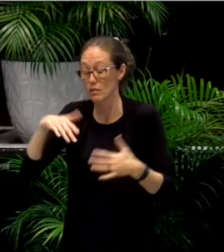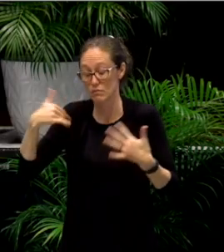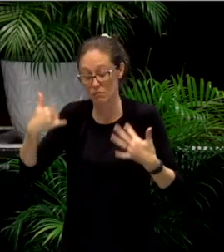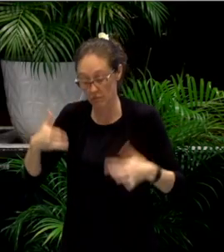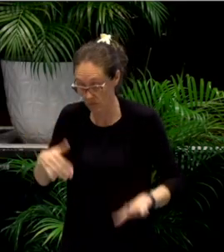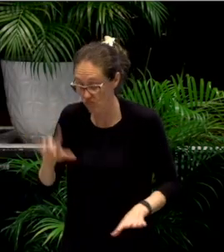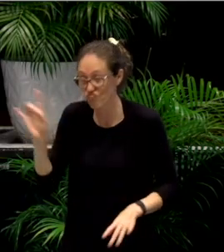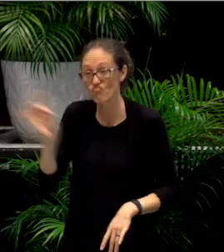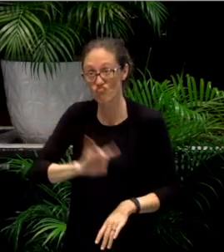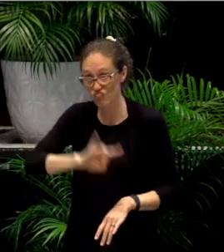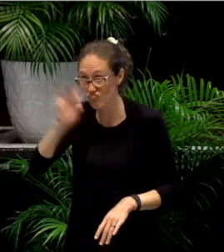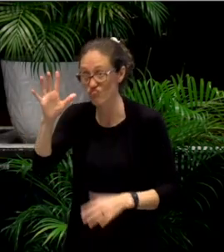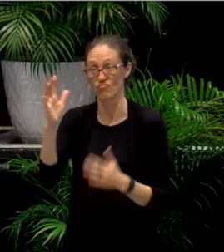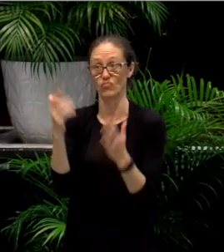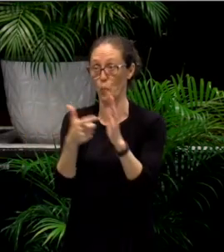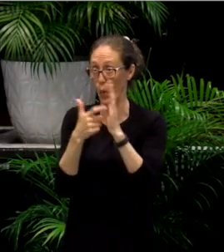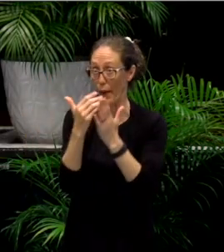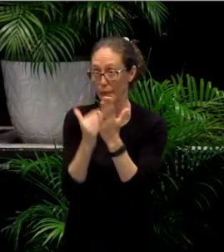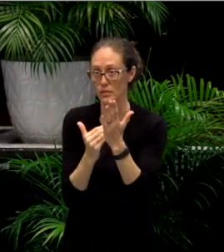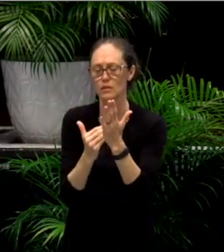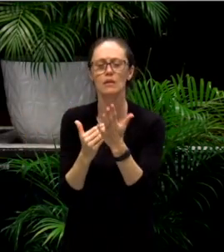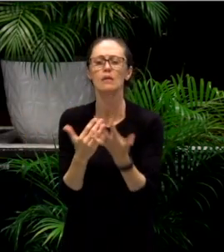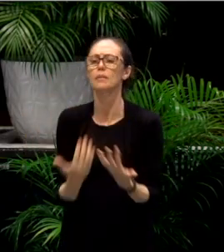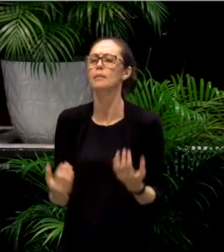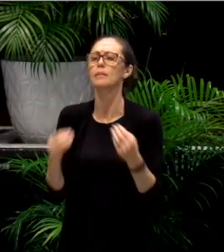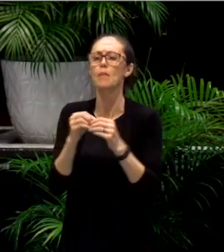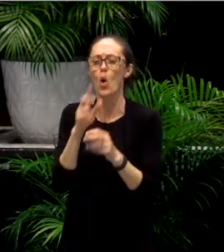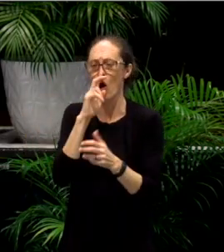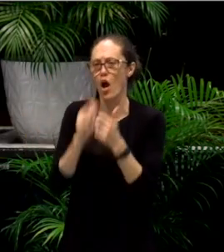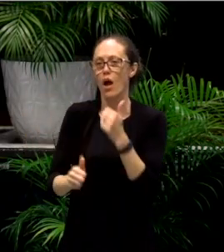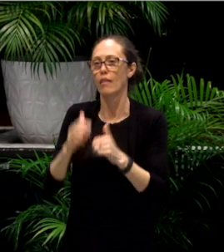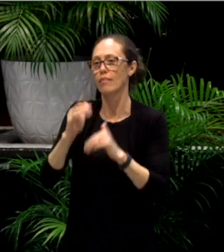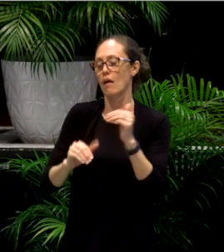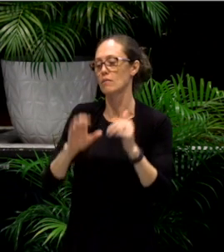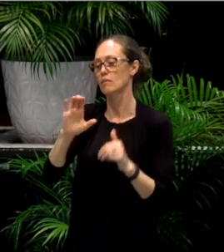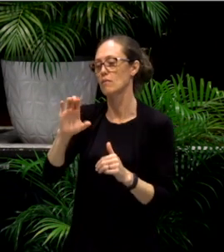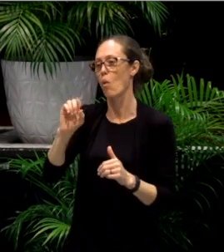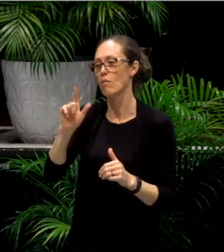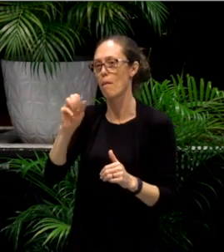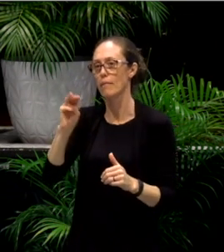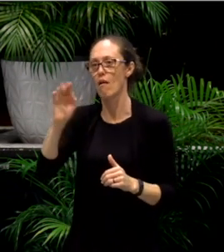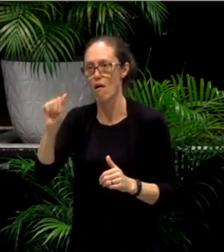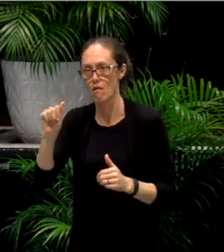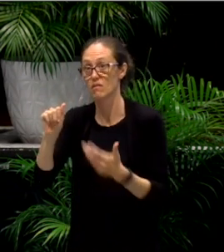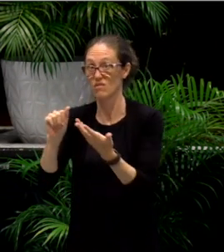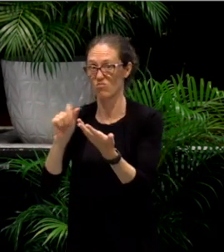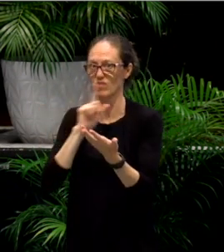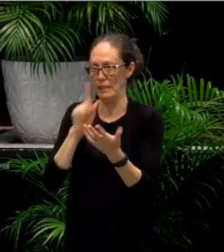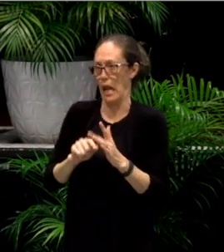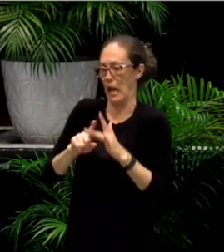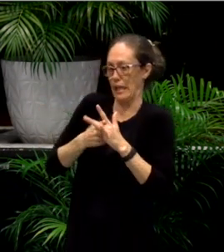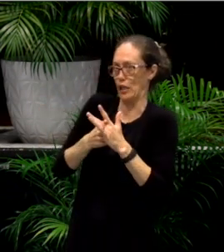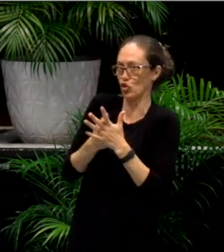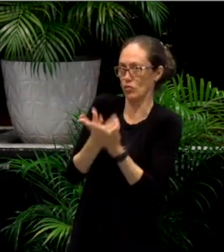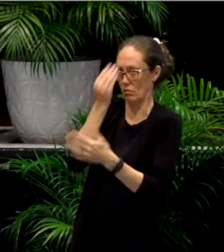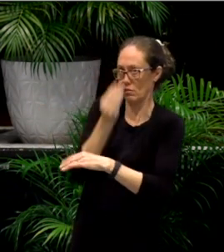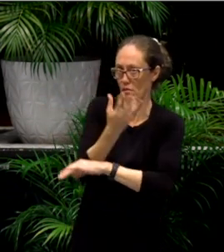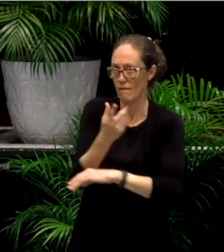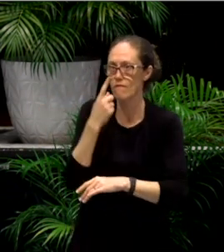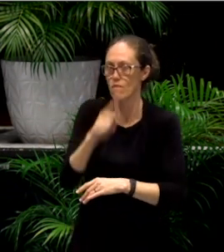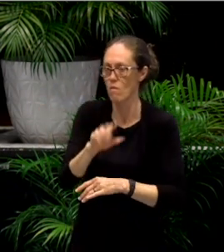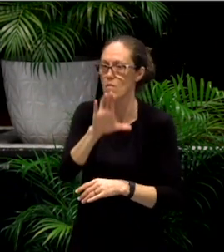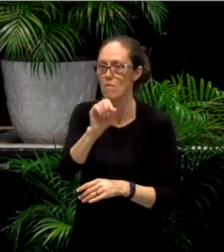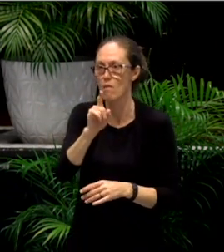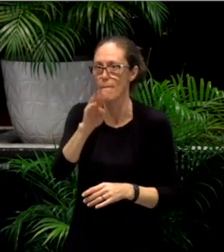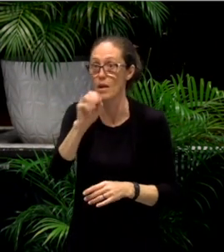egregious, considerably more harsh than Columbia, at least in the initial salvo that went to Columbia, although